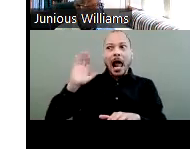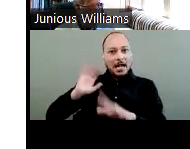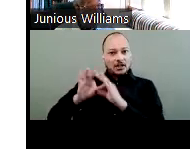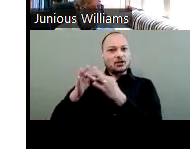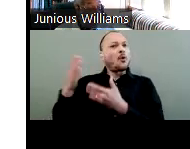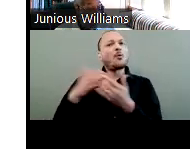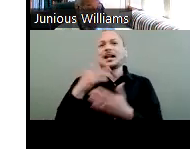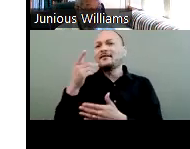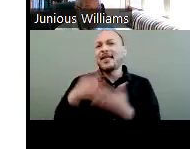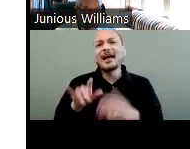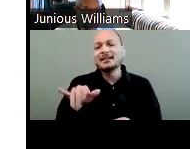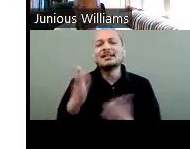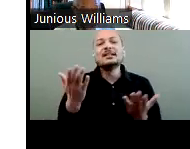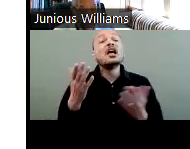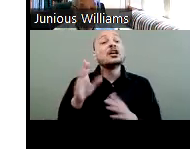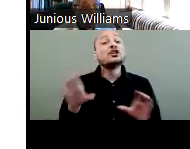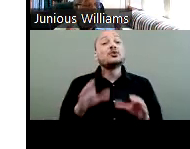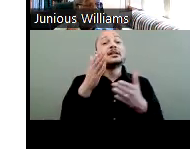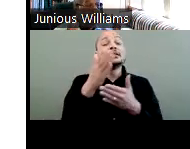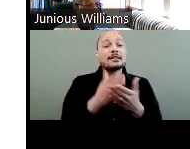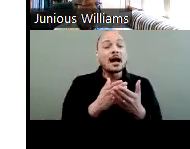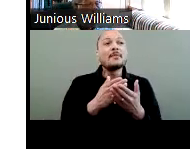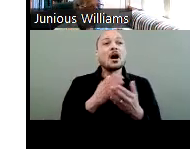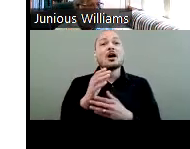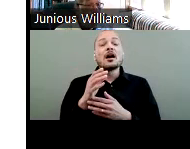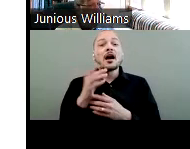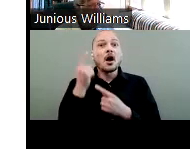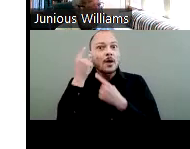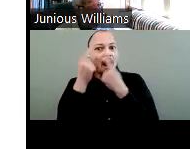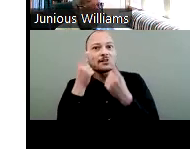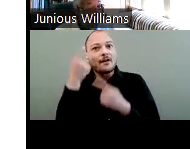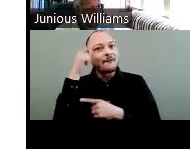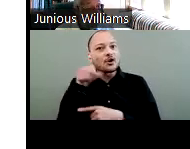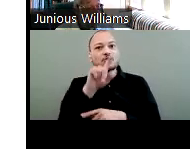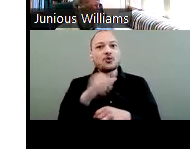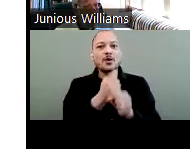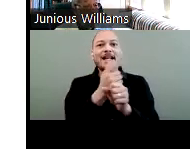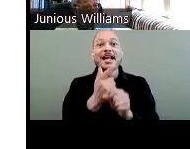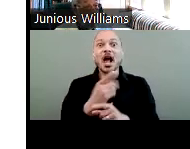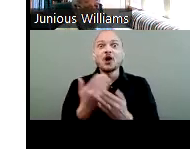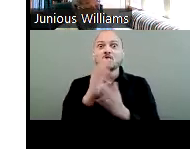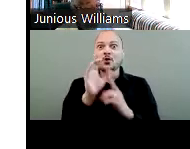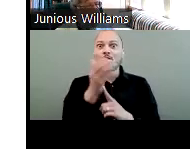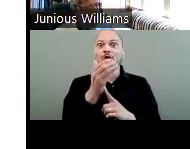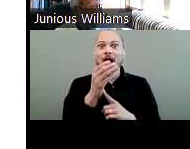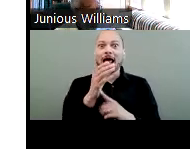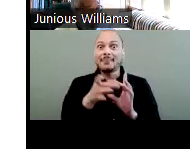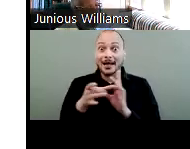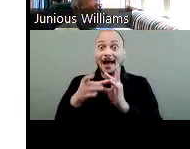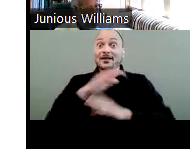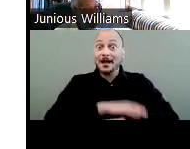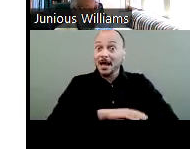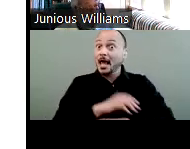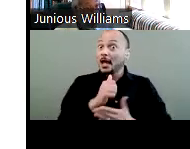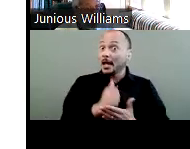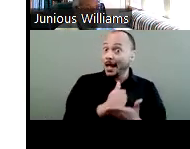some recognizance, because you're creating a new culture at these collaborative tables, and it can either help